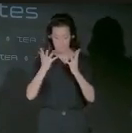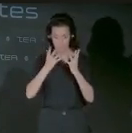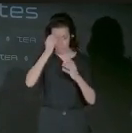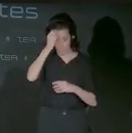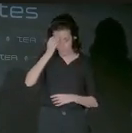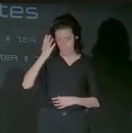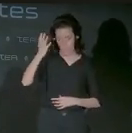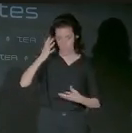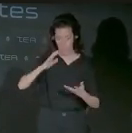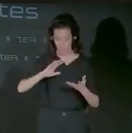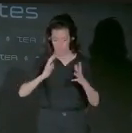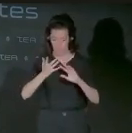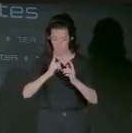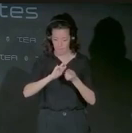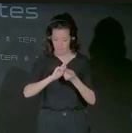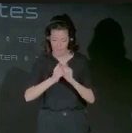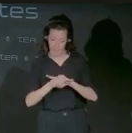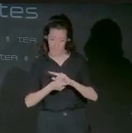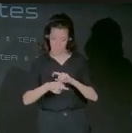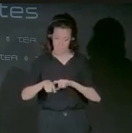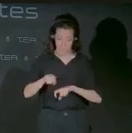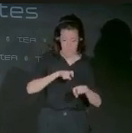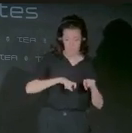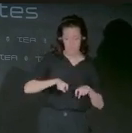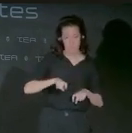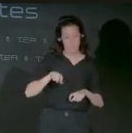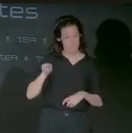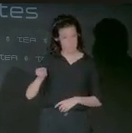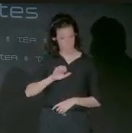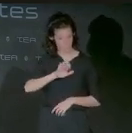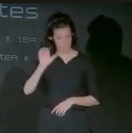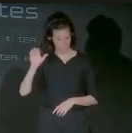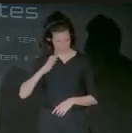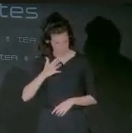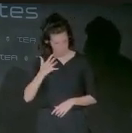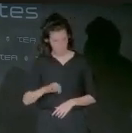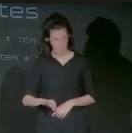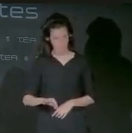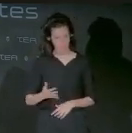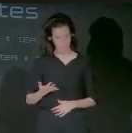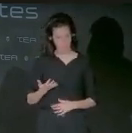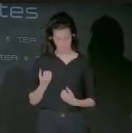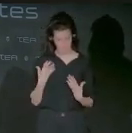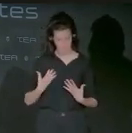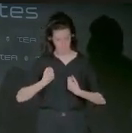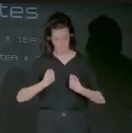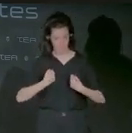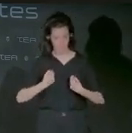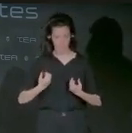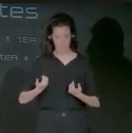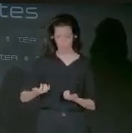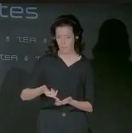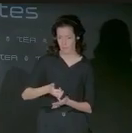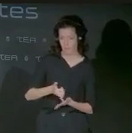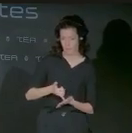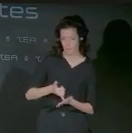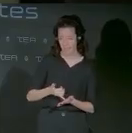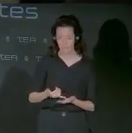it's in a strong position or a weak position? How do you feel Europe's position regarding this influence in the evolution of virtual